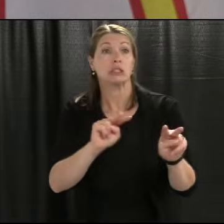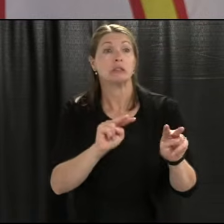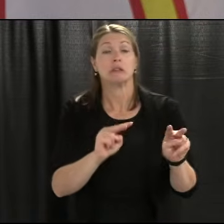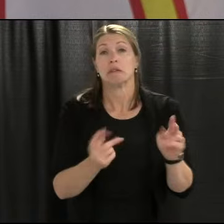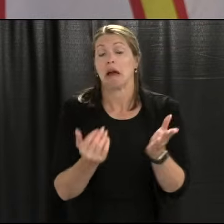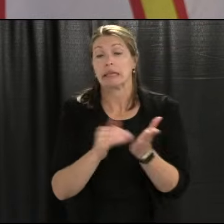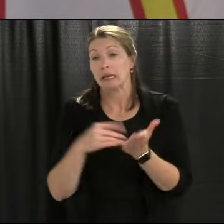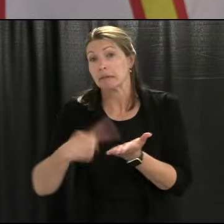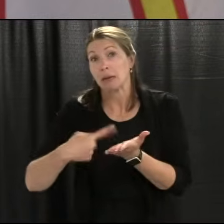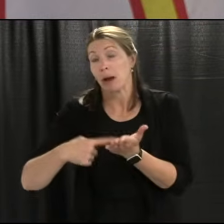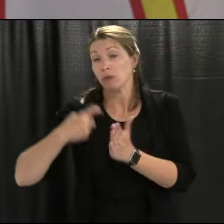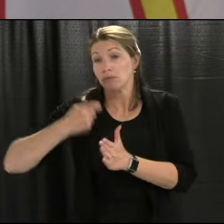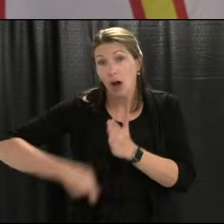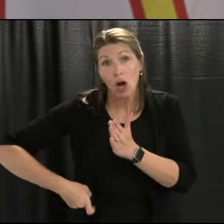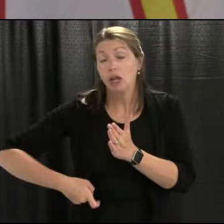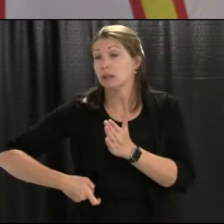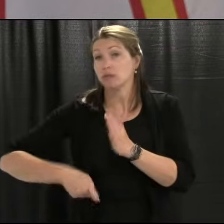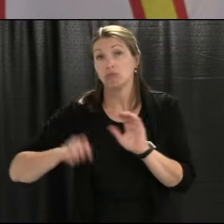we have, and managed to get